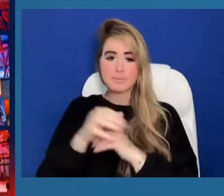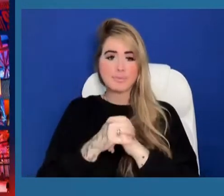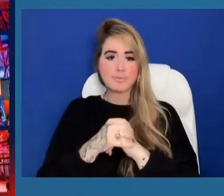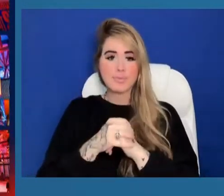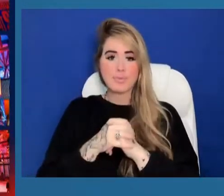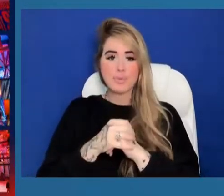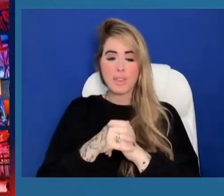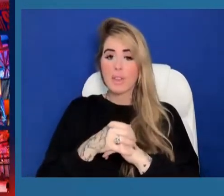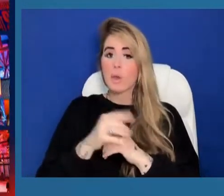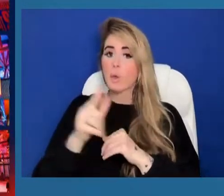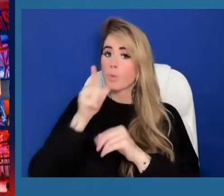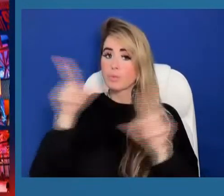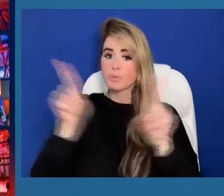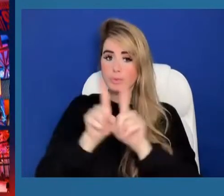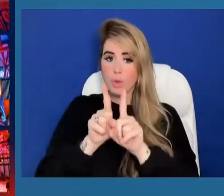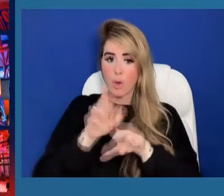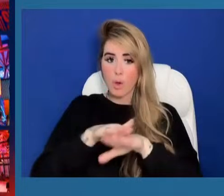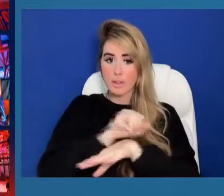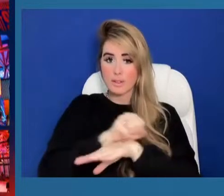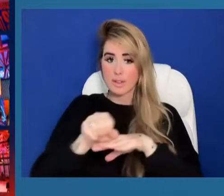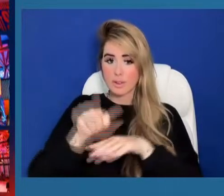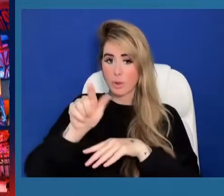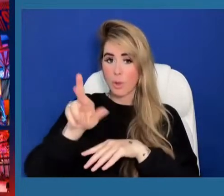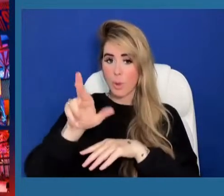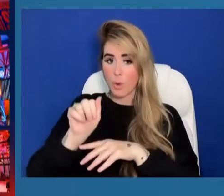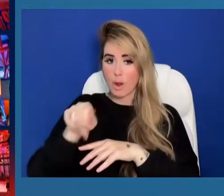Joining him on stage is Laura Pegula.